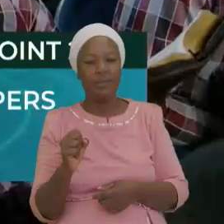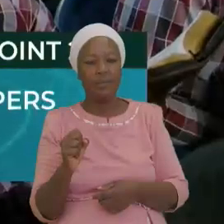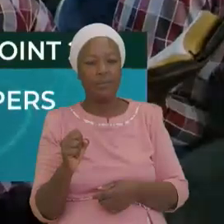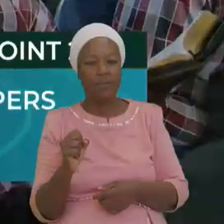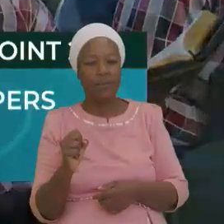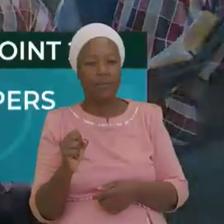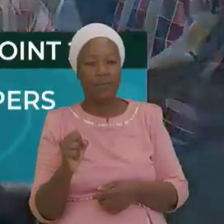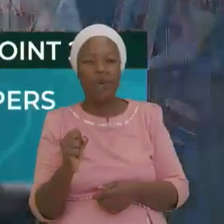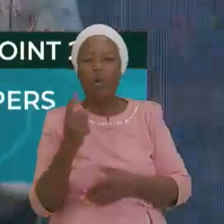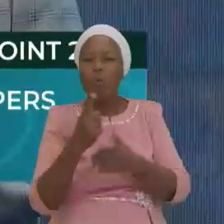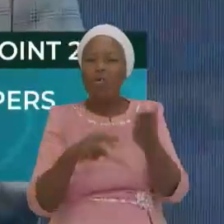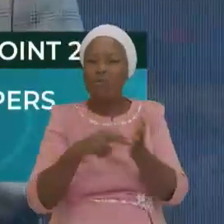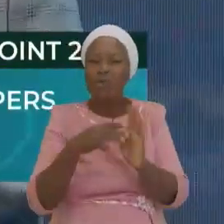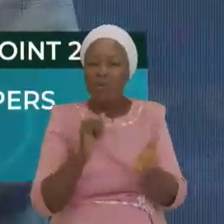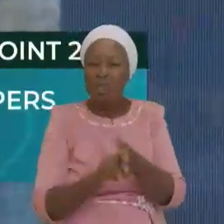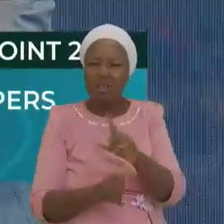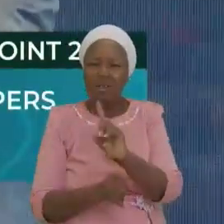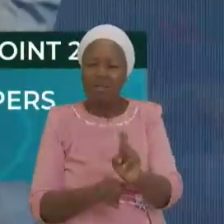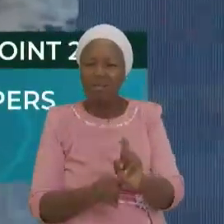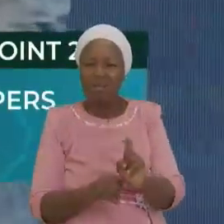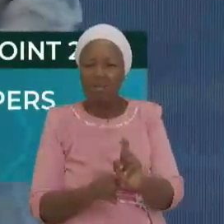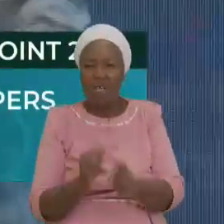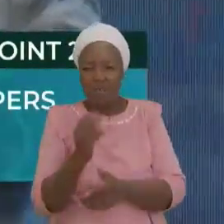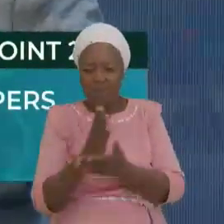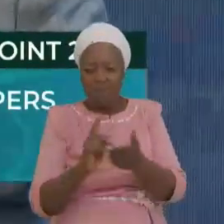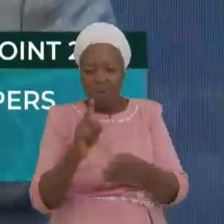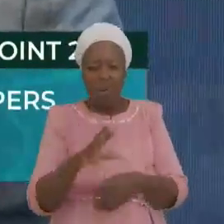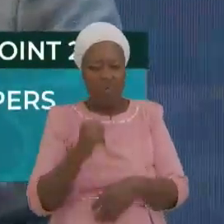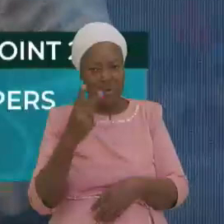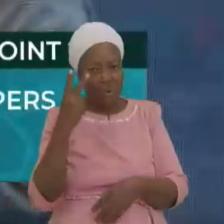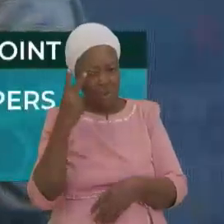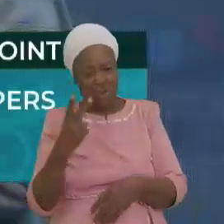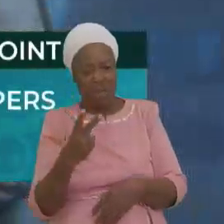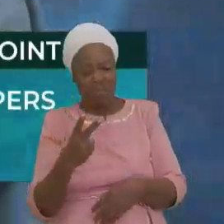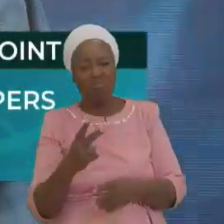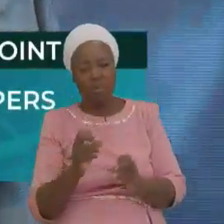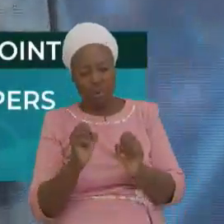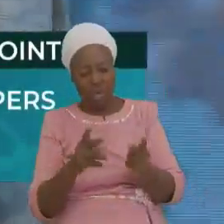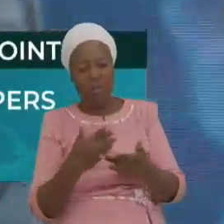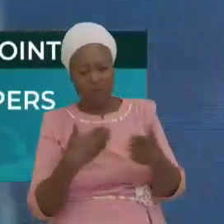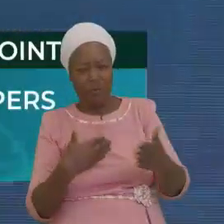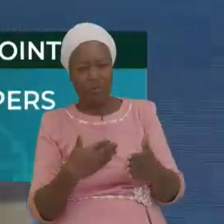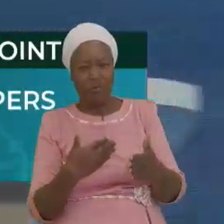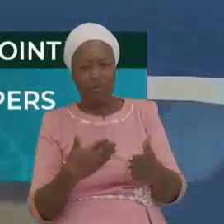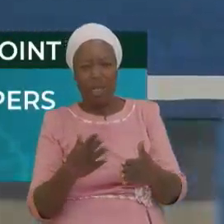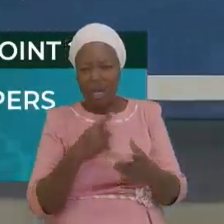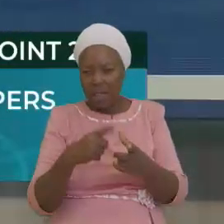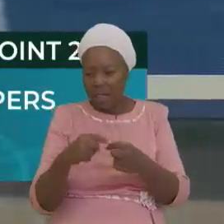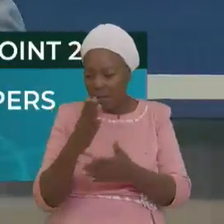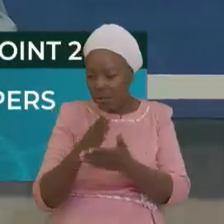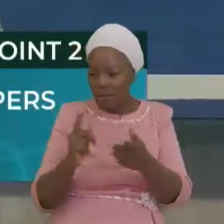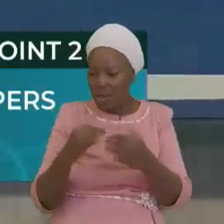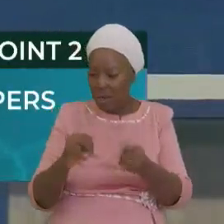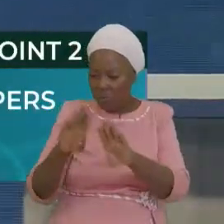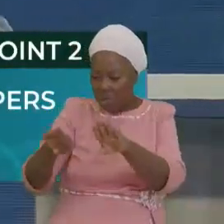What does that mean? Somebody was seeing well before, and then somebody gave him